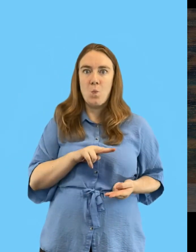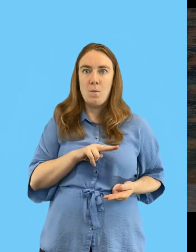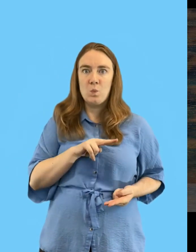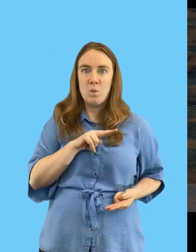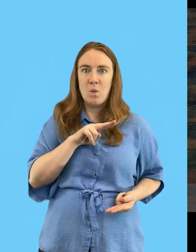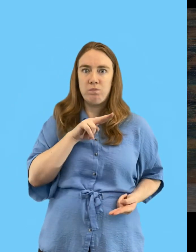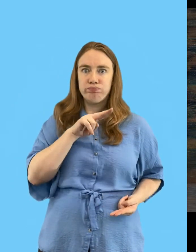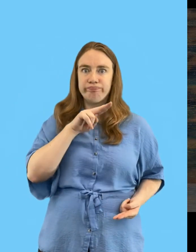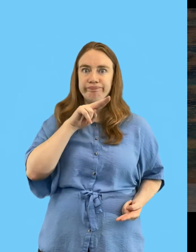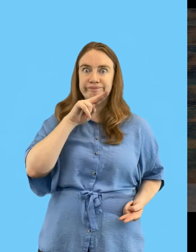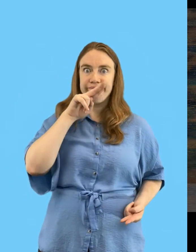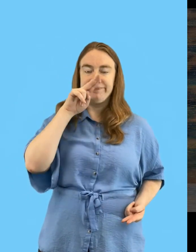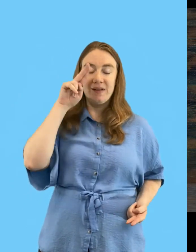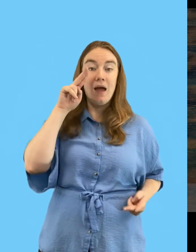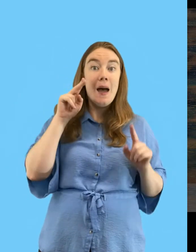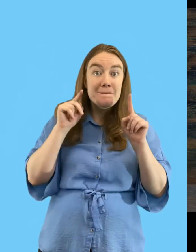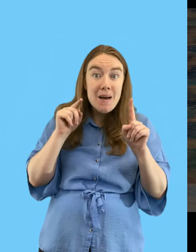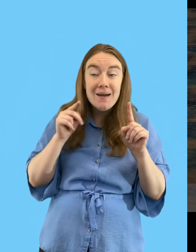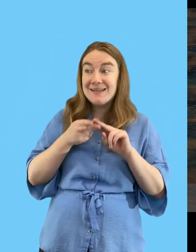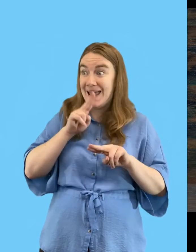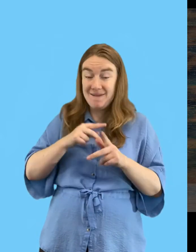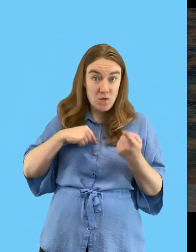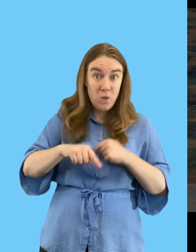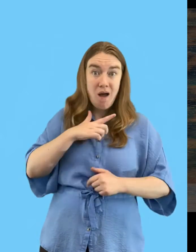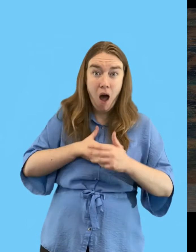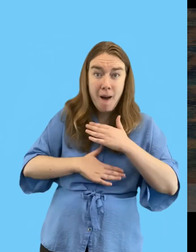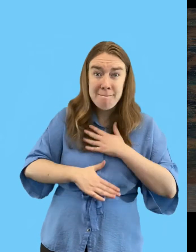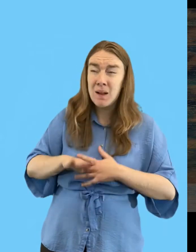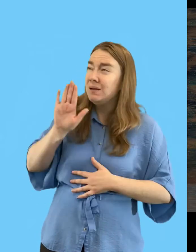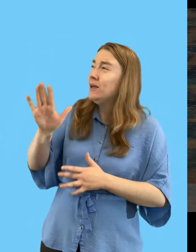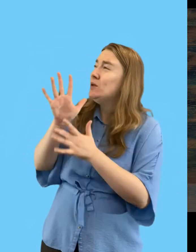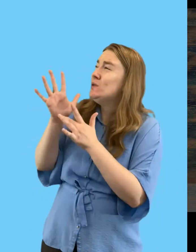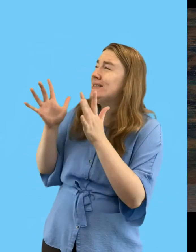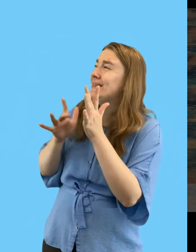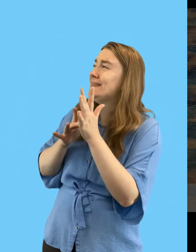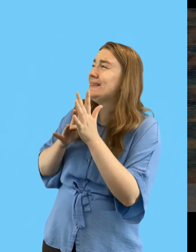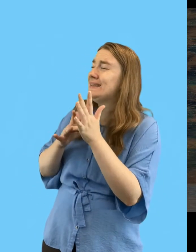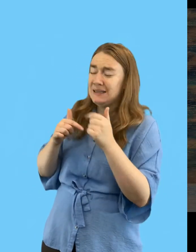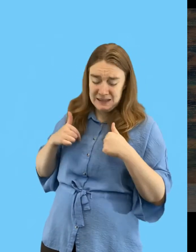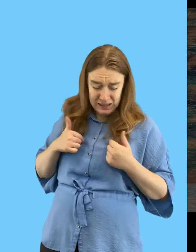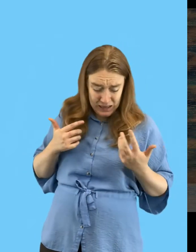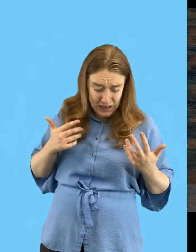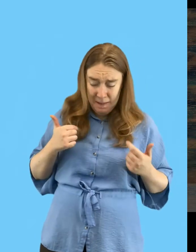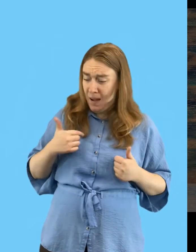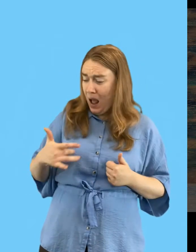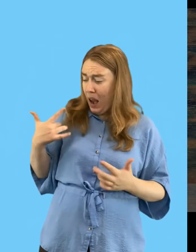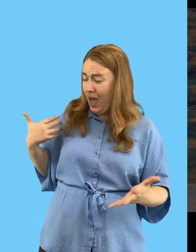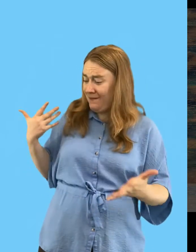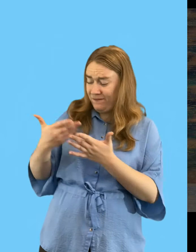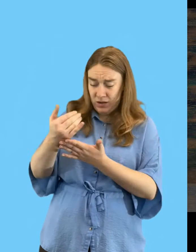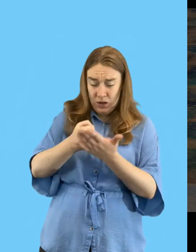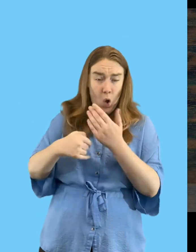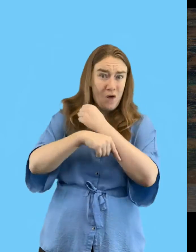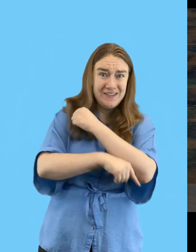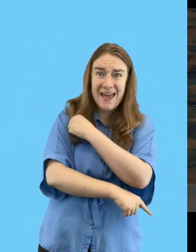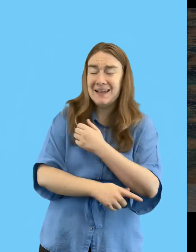And yet, if we're humble enough to say to King Jesus, "I can't make up for a lifetime of sin. I can never